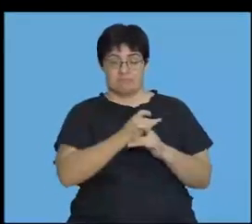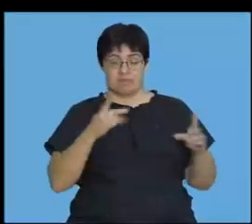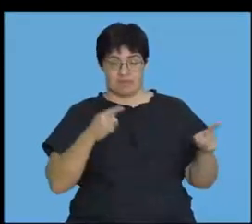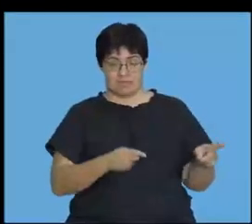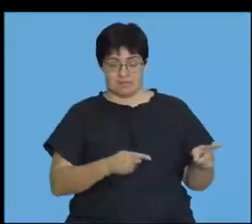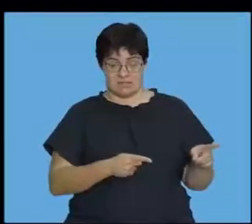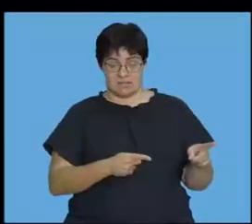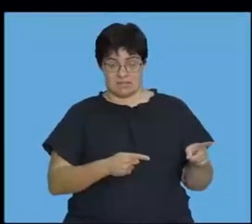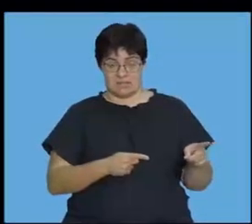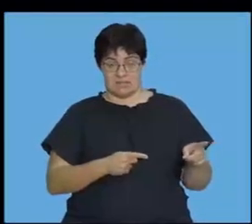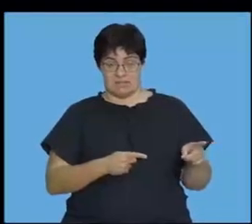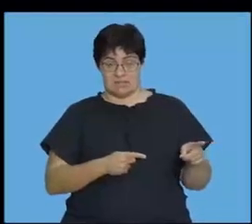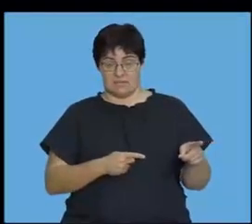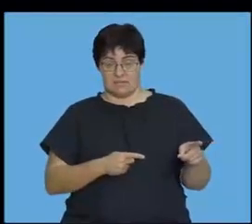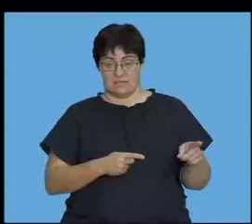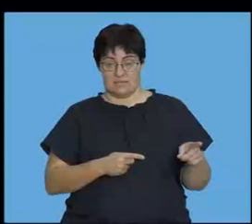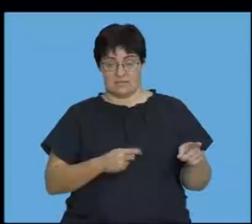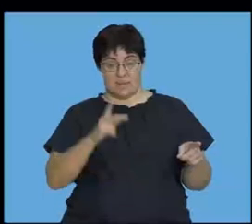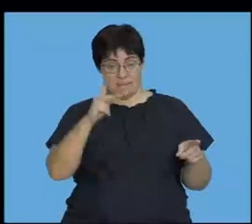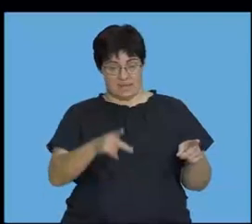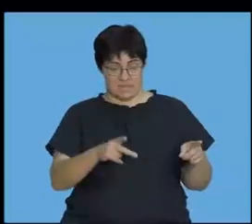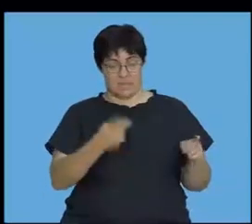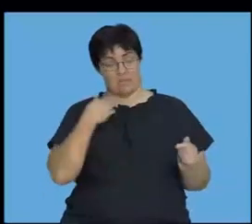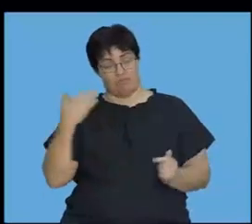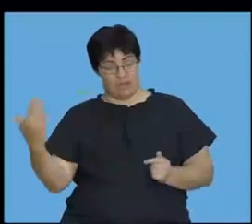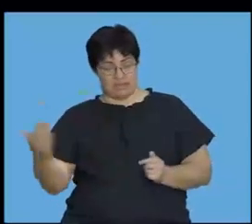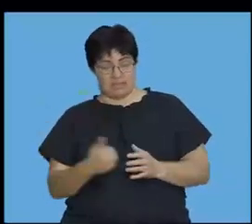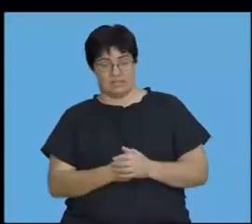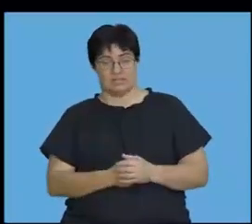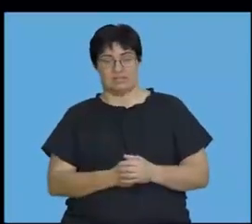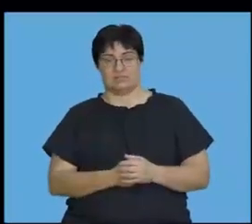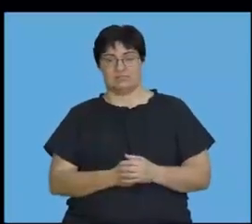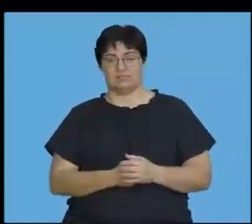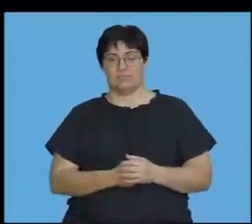initial momentum is going to the right.